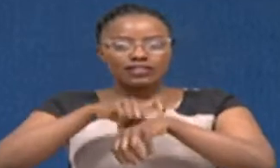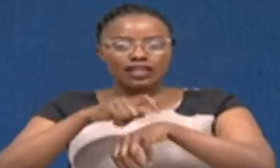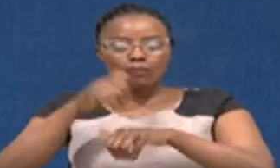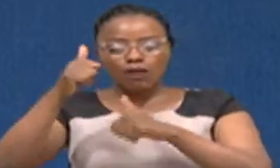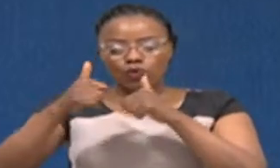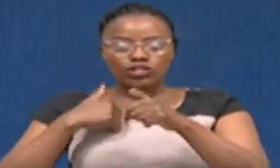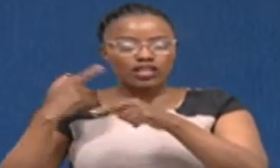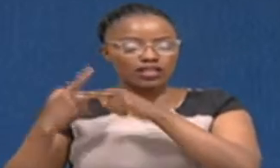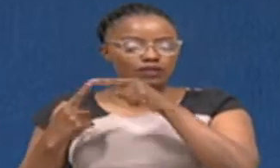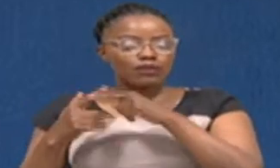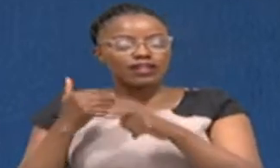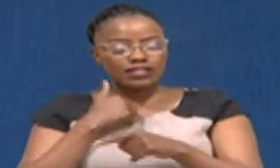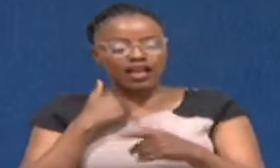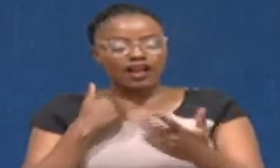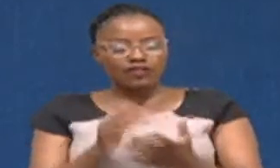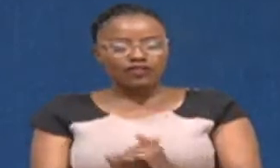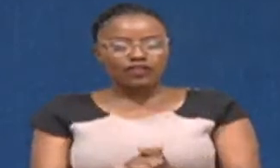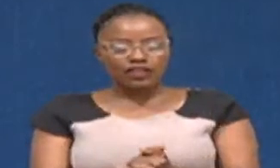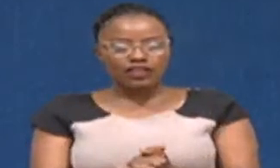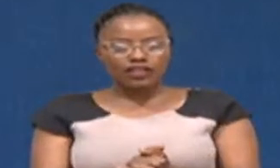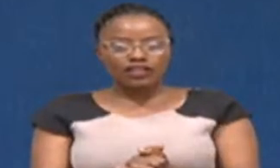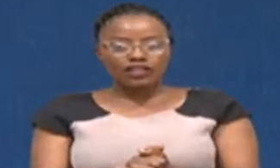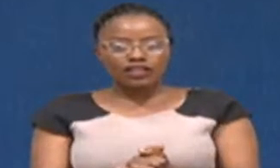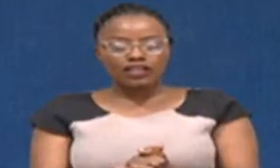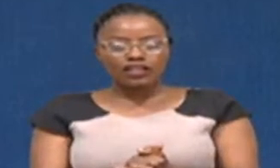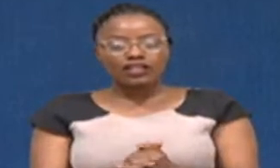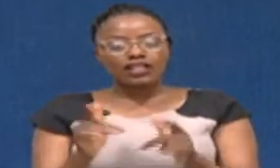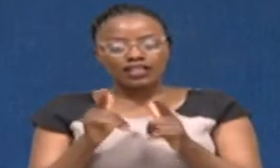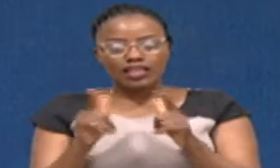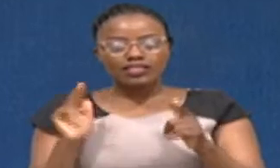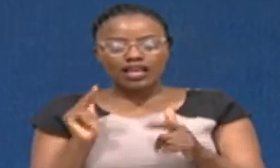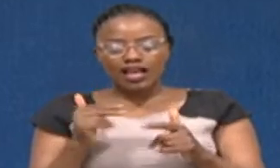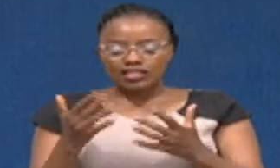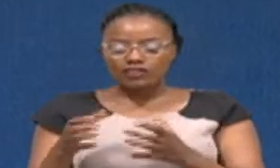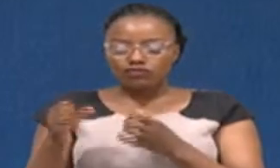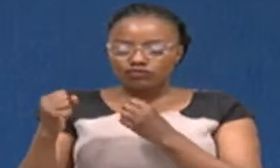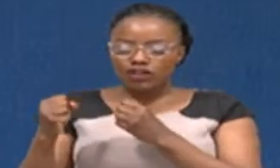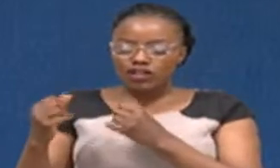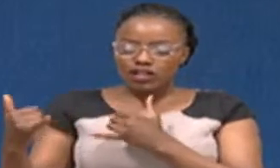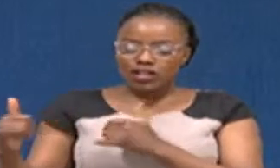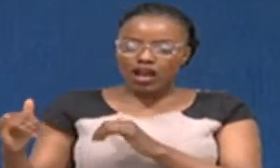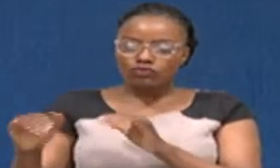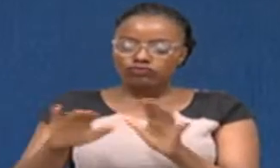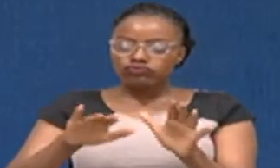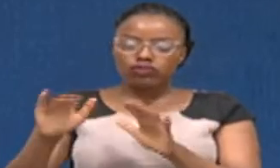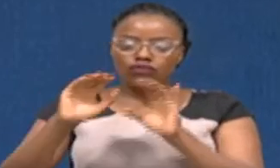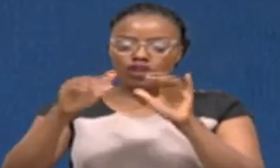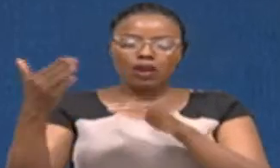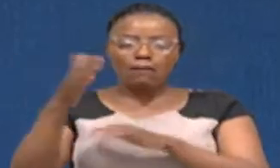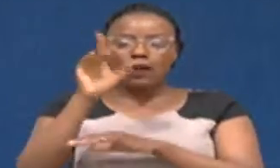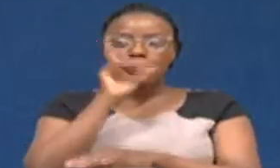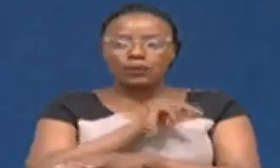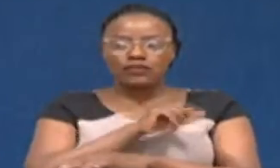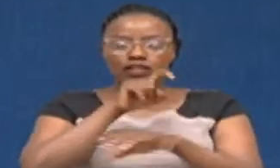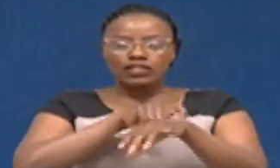we went through. Yeah. Let us now live there. We now come back to our farms over the, during the operation route in